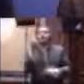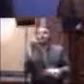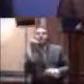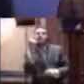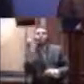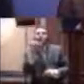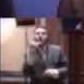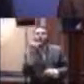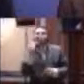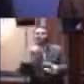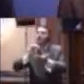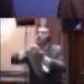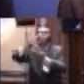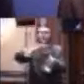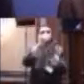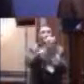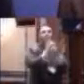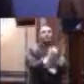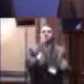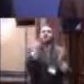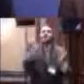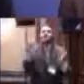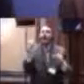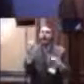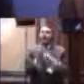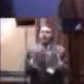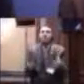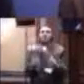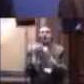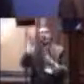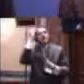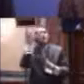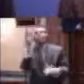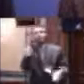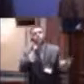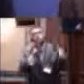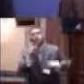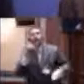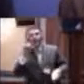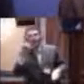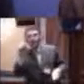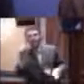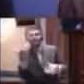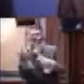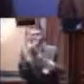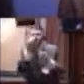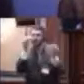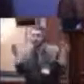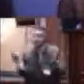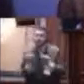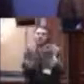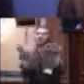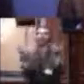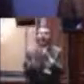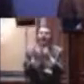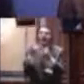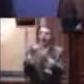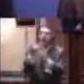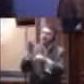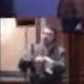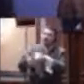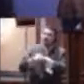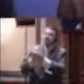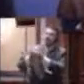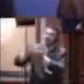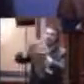go about it and how to build a consensus also on this redistribution. On the value